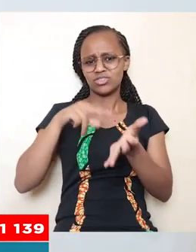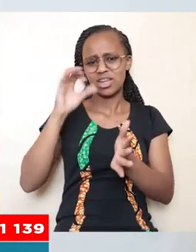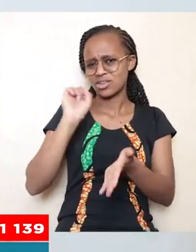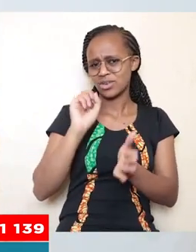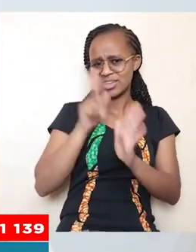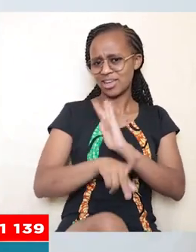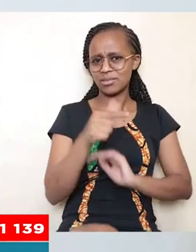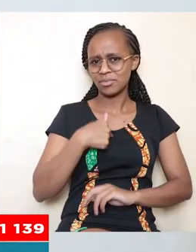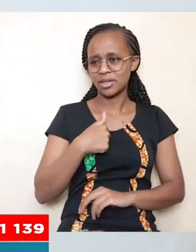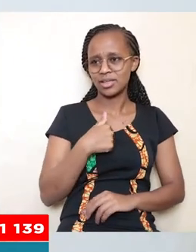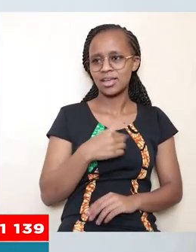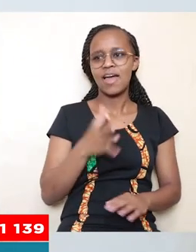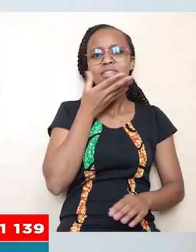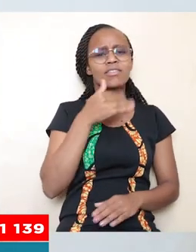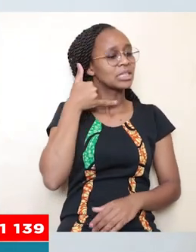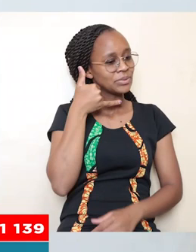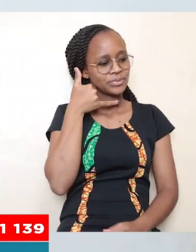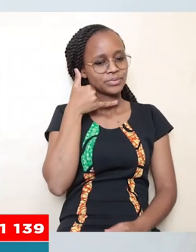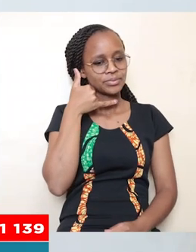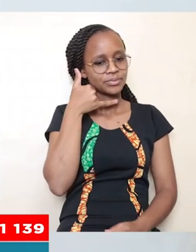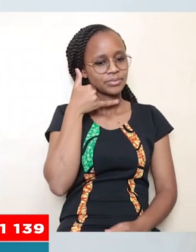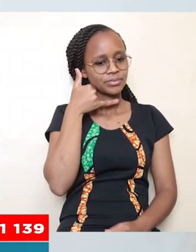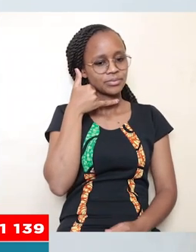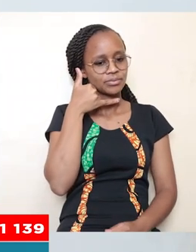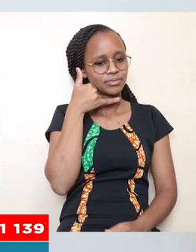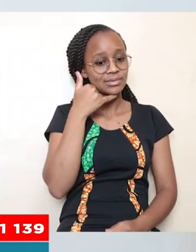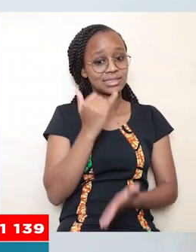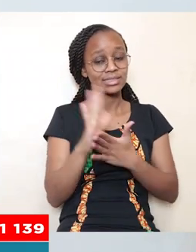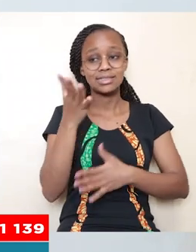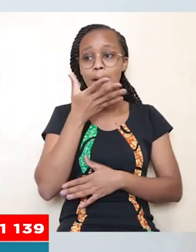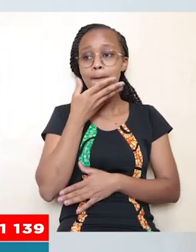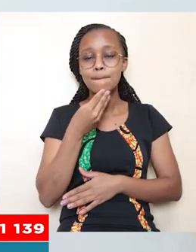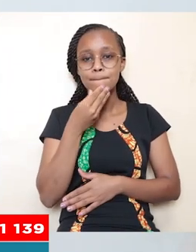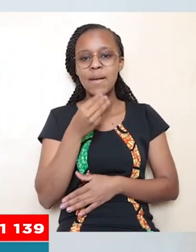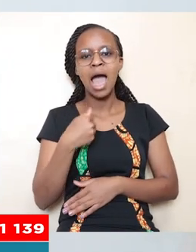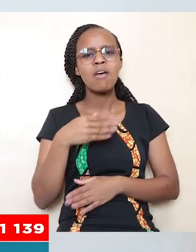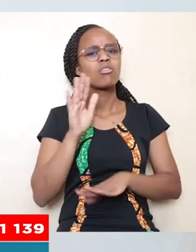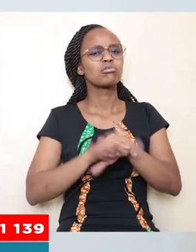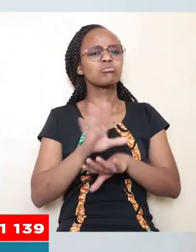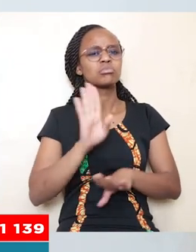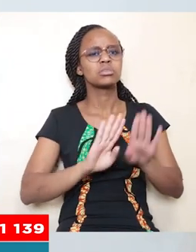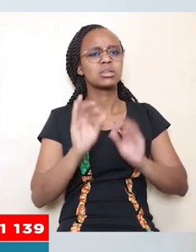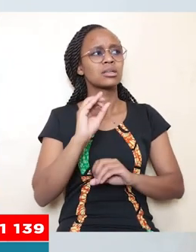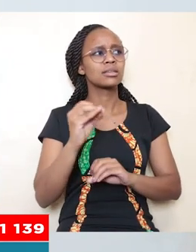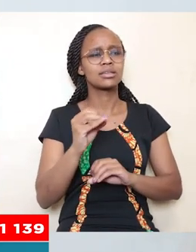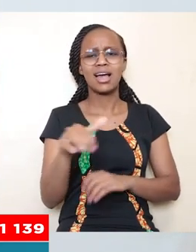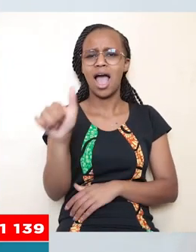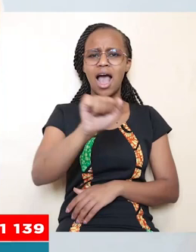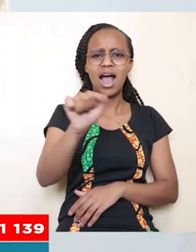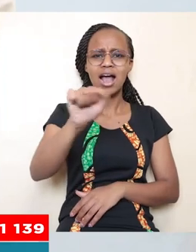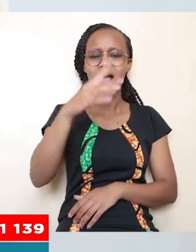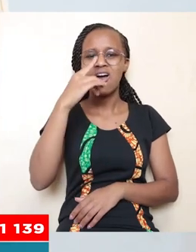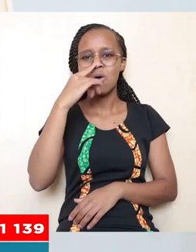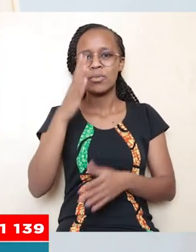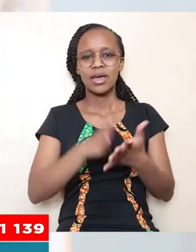me. Immediately babake anapigwa simu. And there are some men who have no manners. The guy drives to your